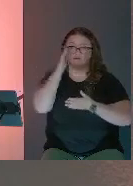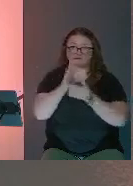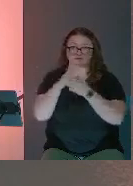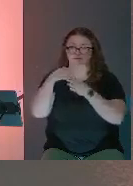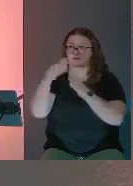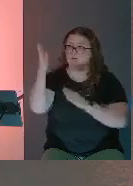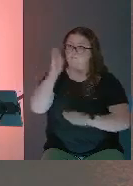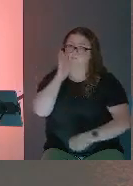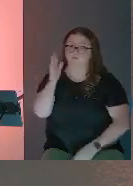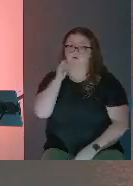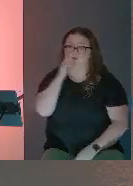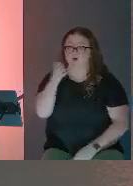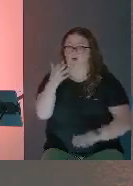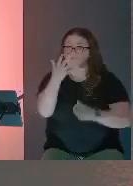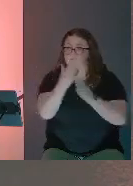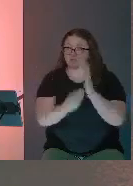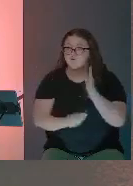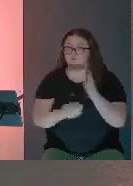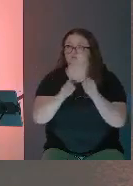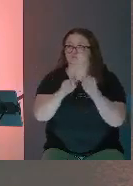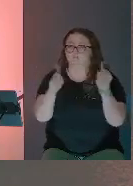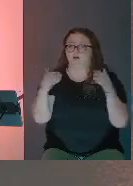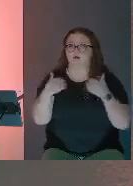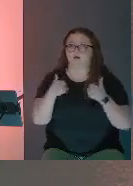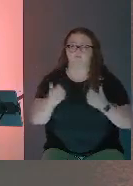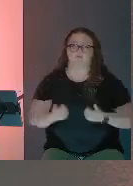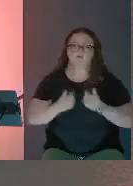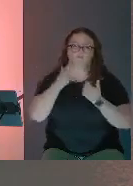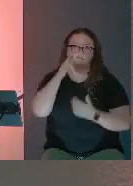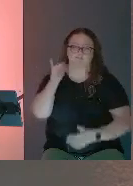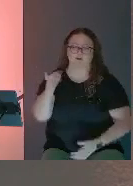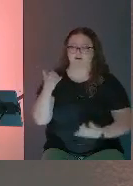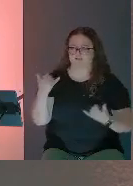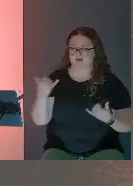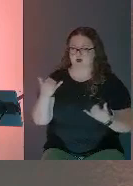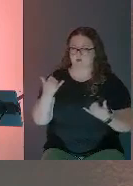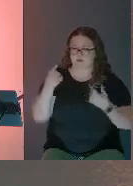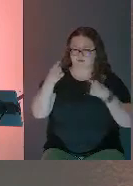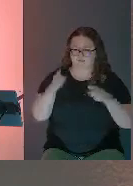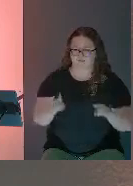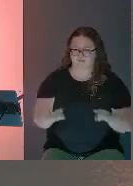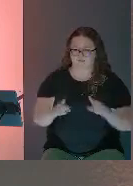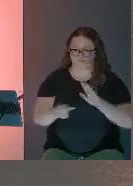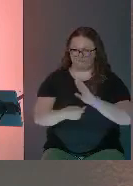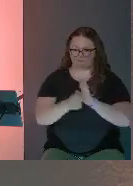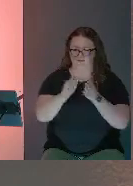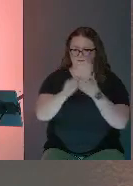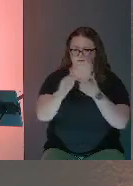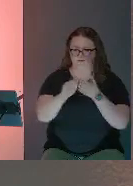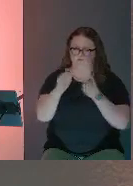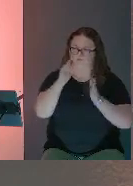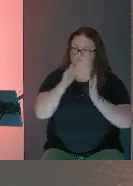to fruition in Paul's letters to the Ephesians.